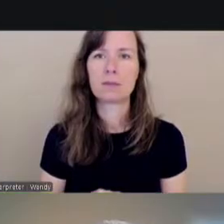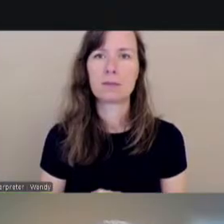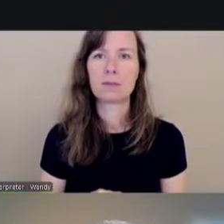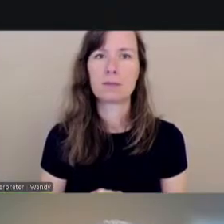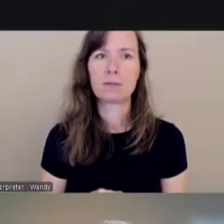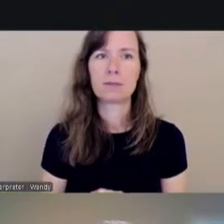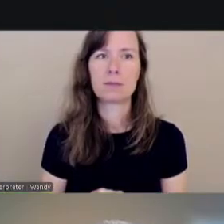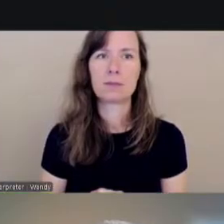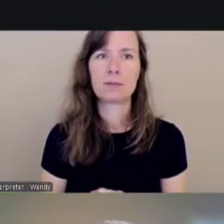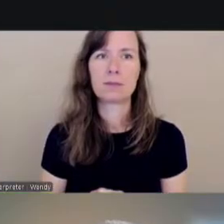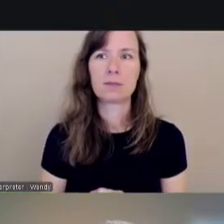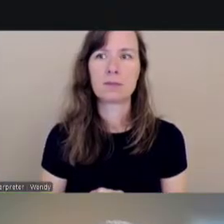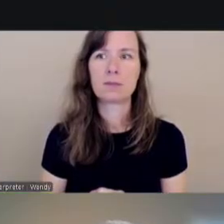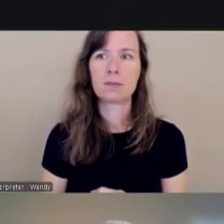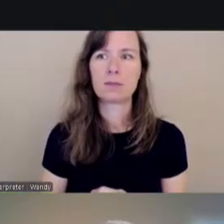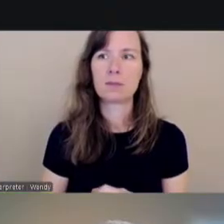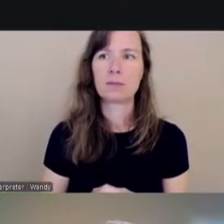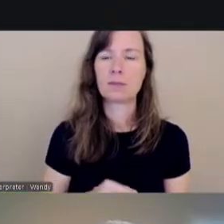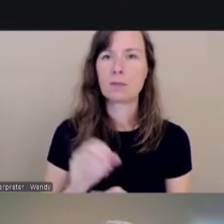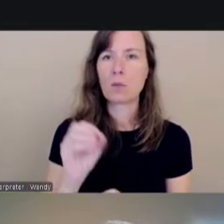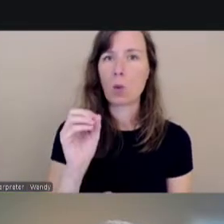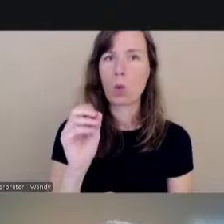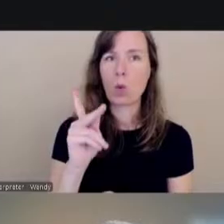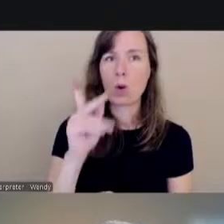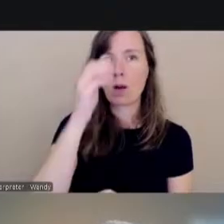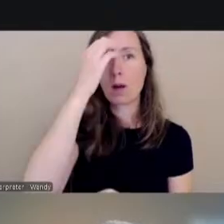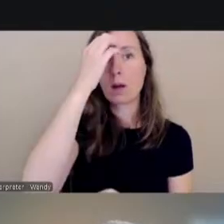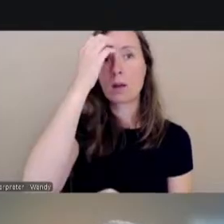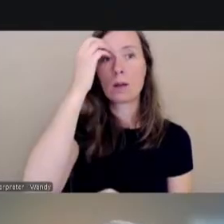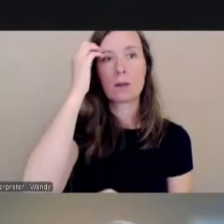Matt, please.